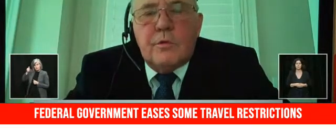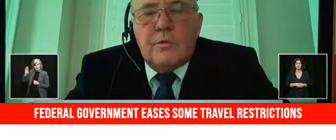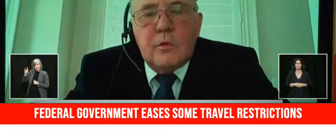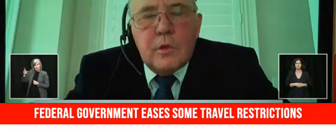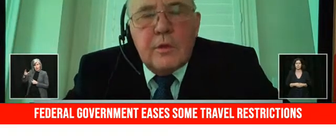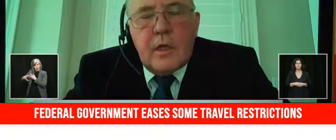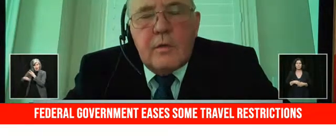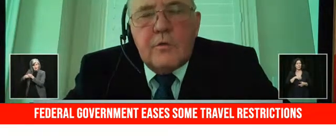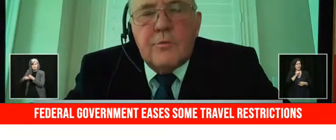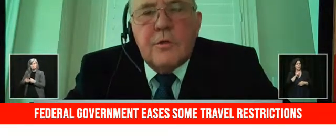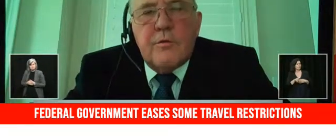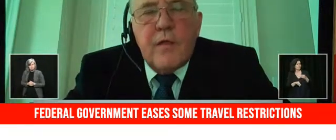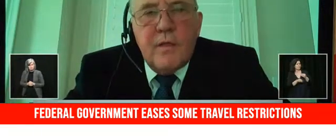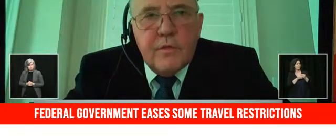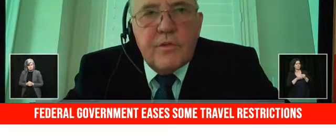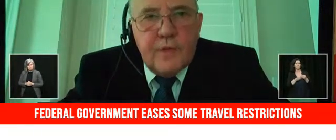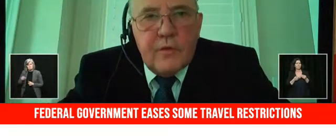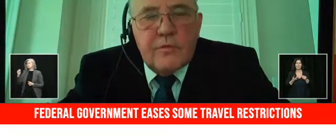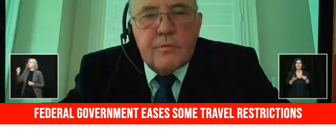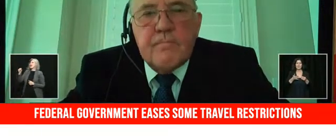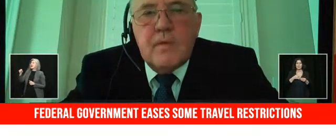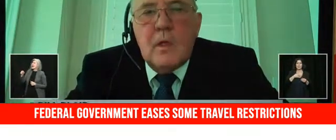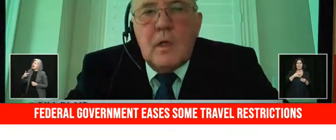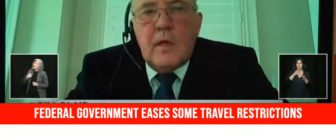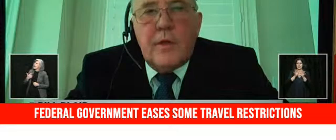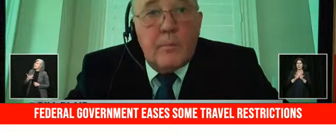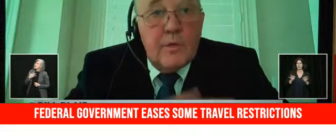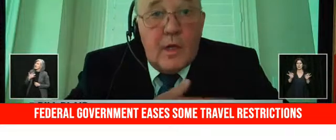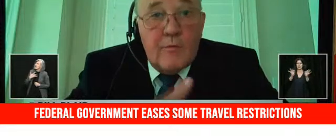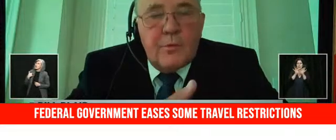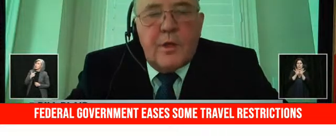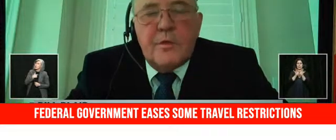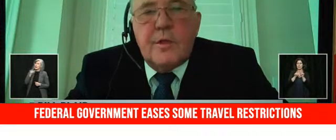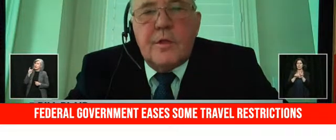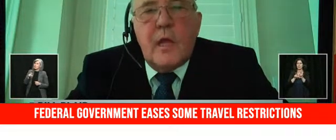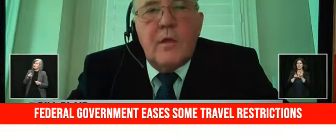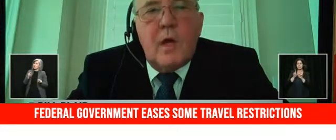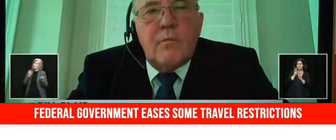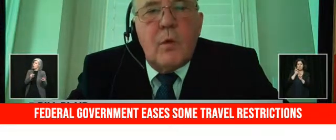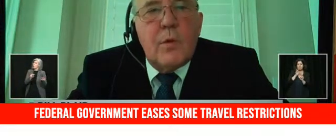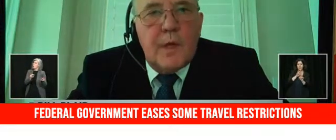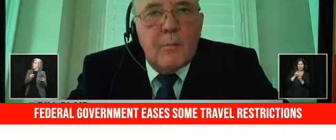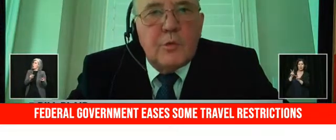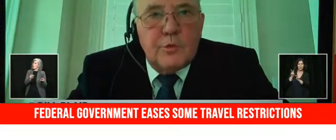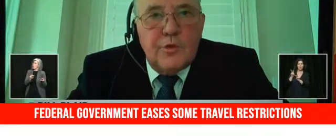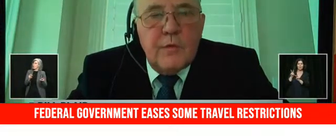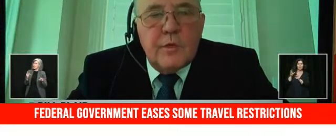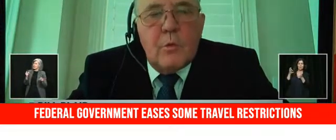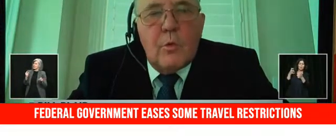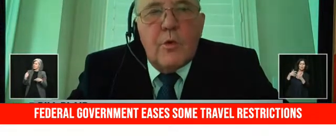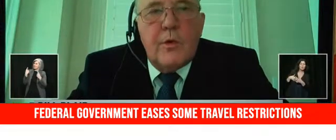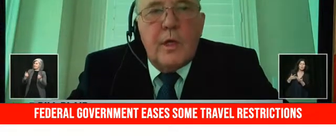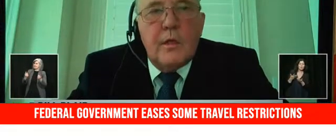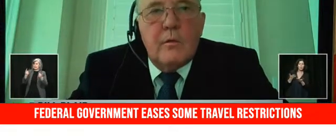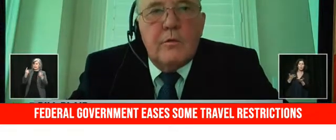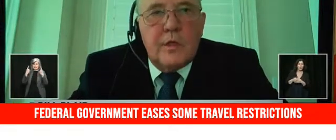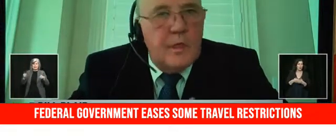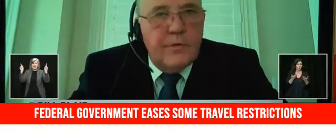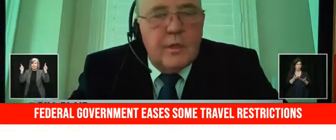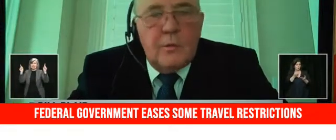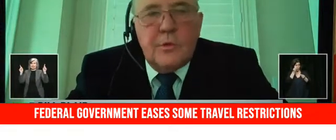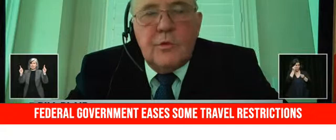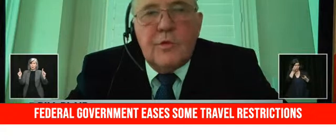to look at in terms of, I think, the success and the numbers that I've presented today of what we've been able to achieve at the border